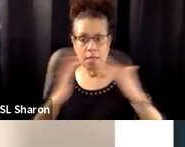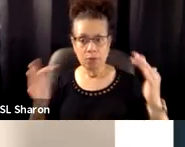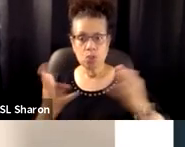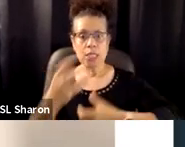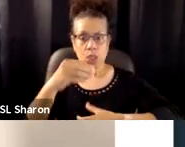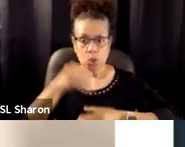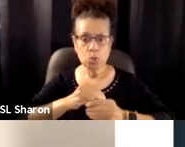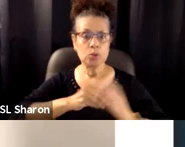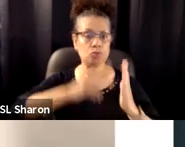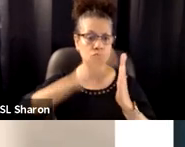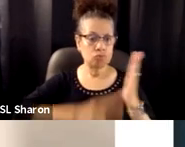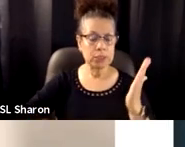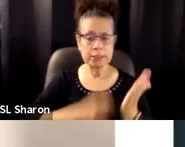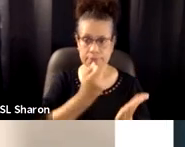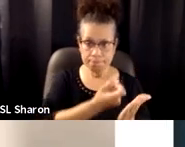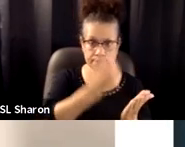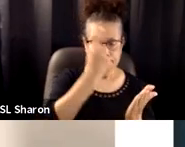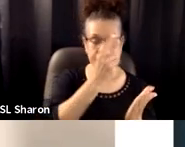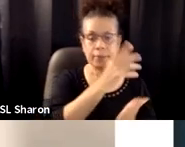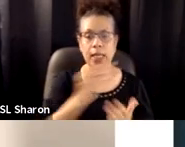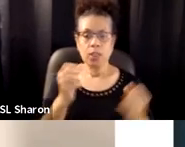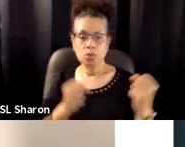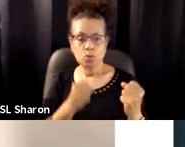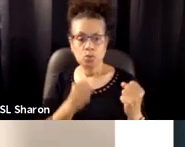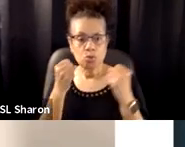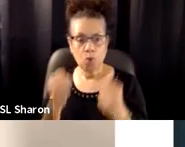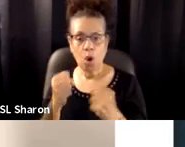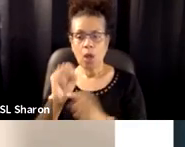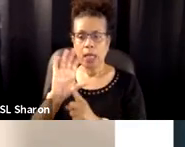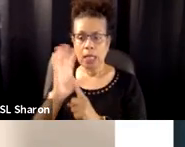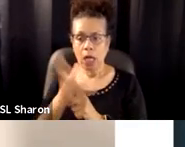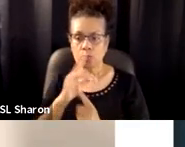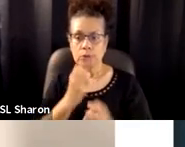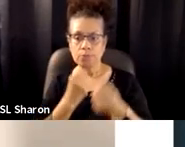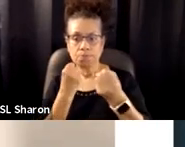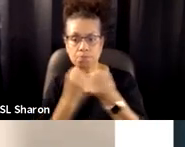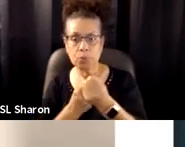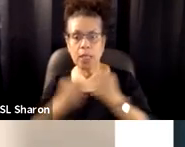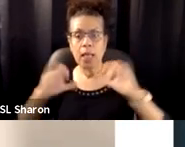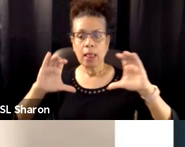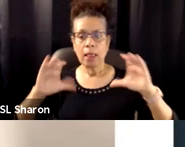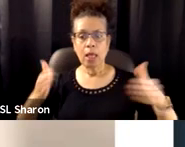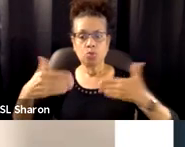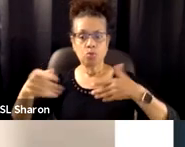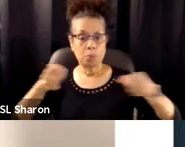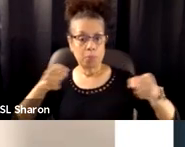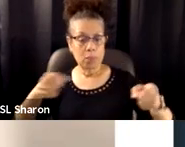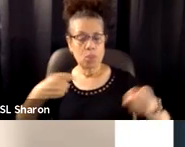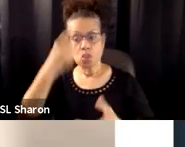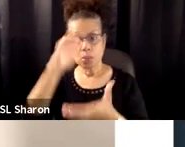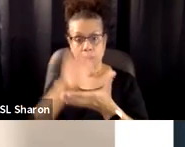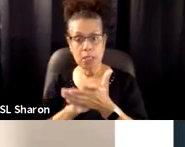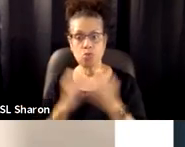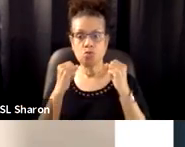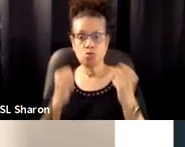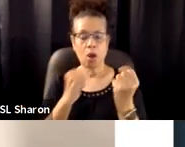literacy and really strong culturally affirming classroom management she believes in strong lesson